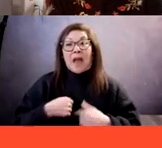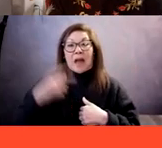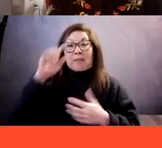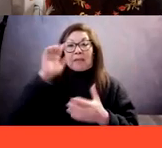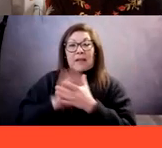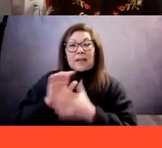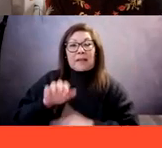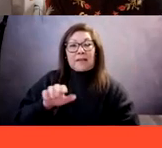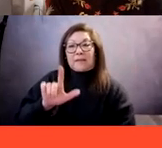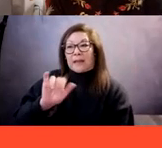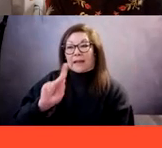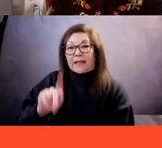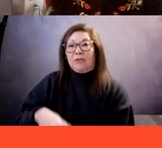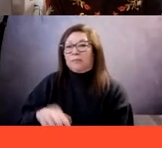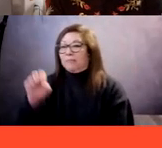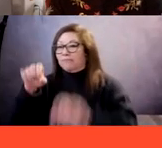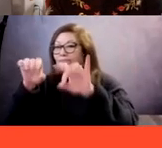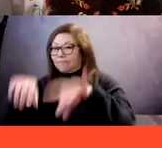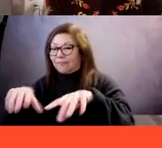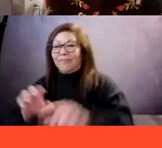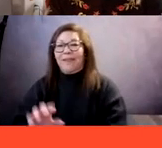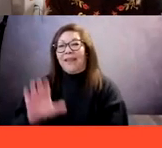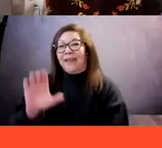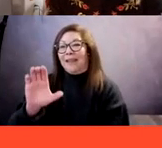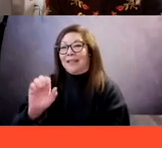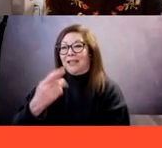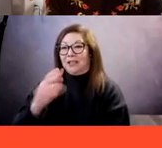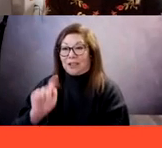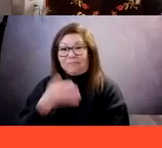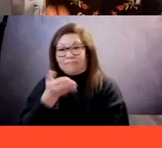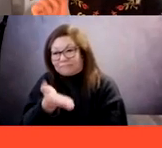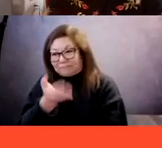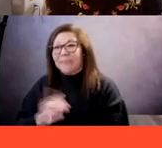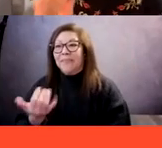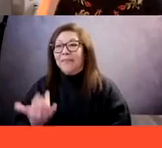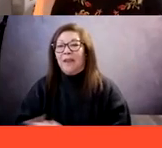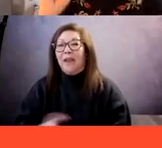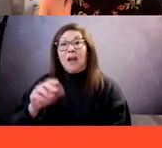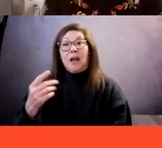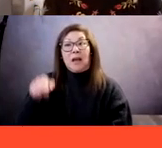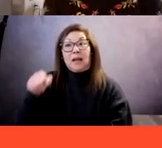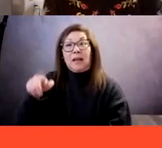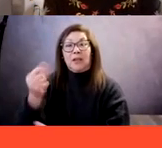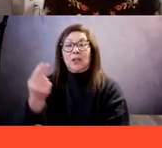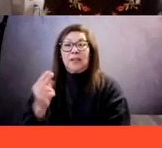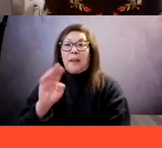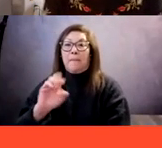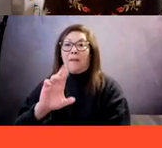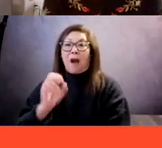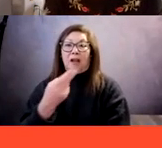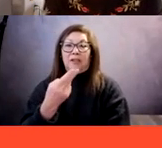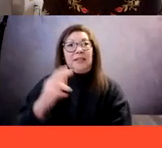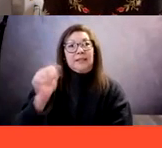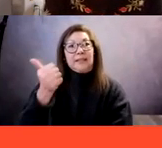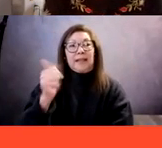to be dropped into the chat. There it is. And on Thursday, March 10th at